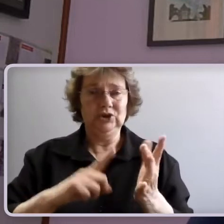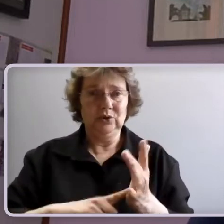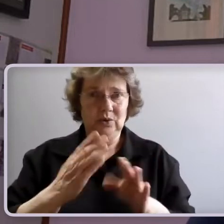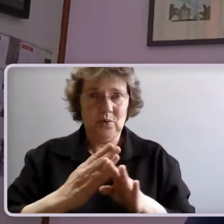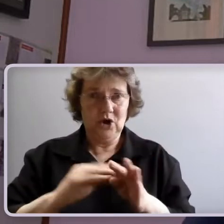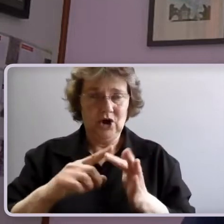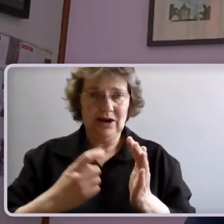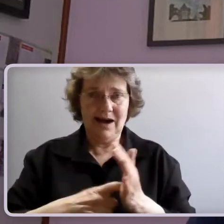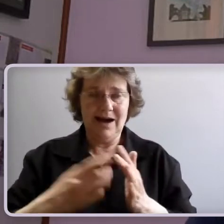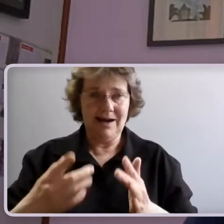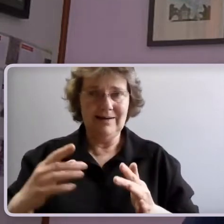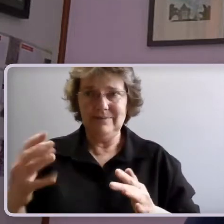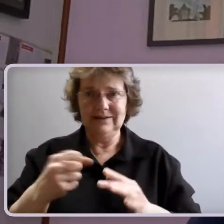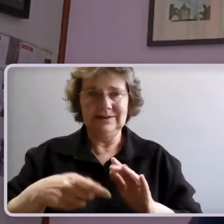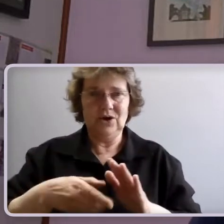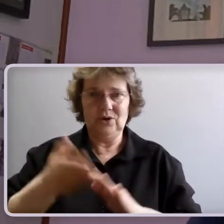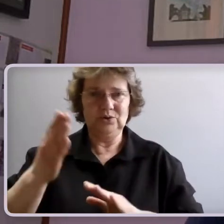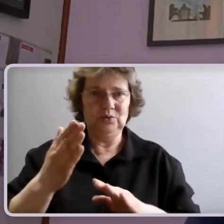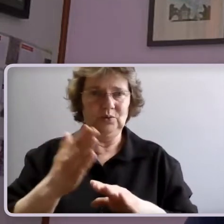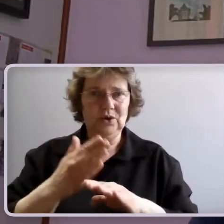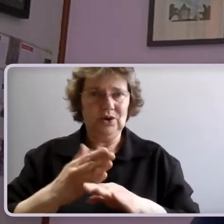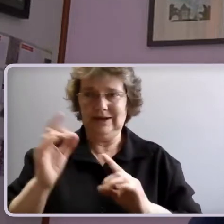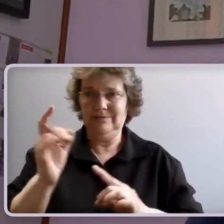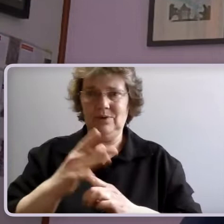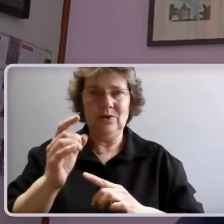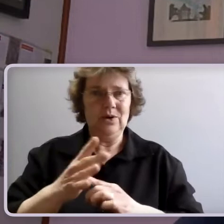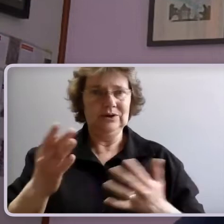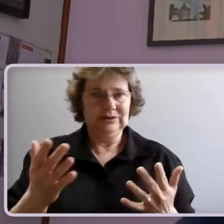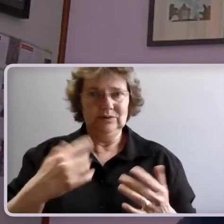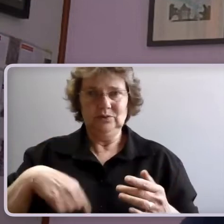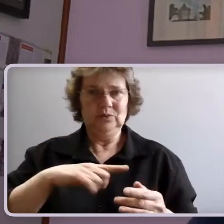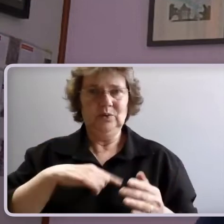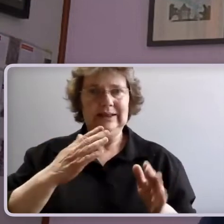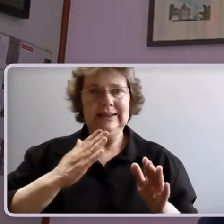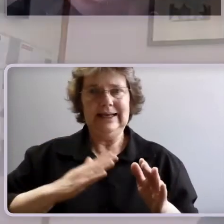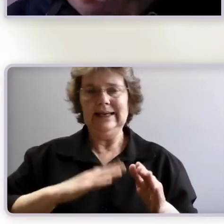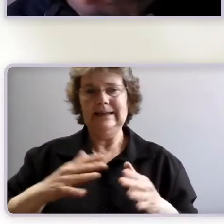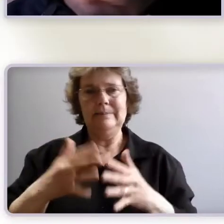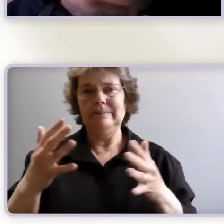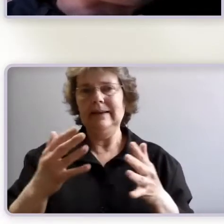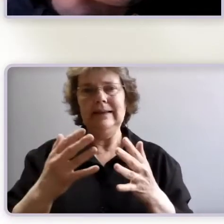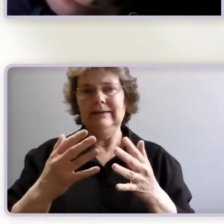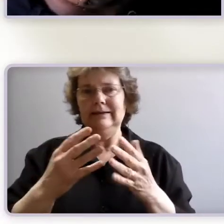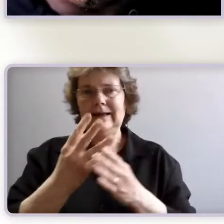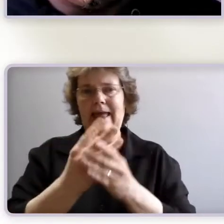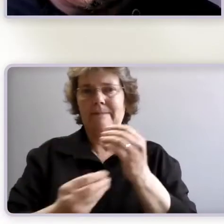to be huge gaps when it comes to service support and provision. Thank you.